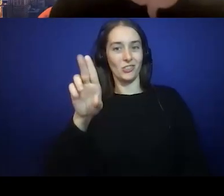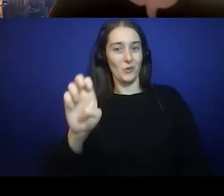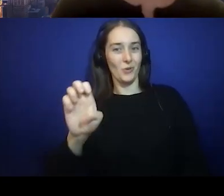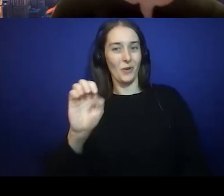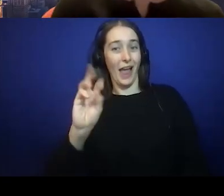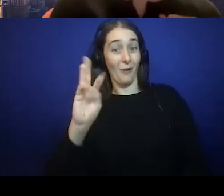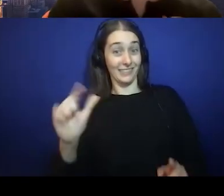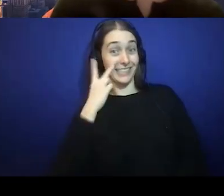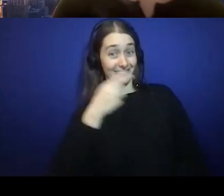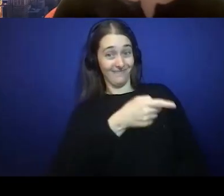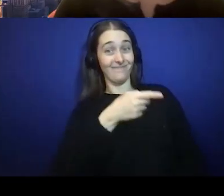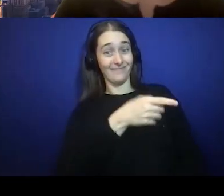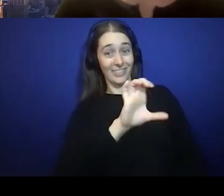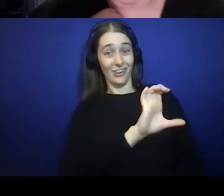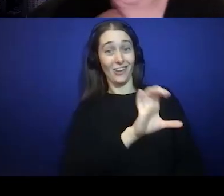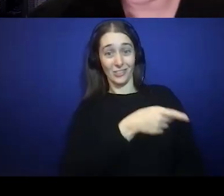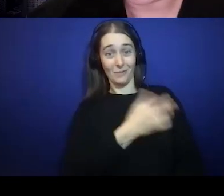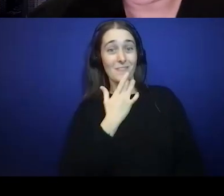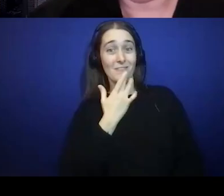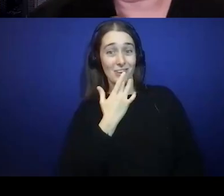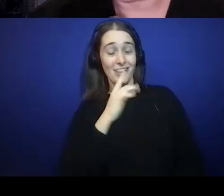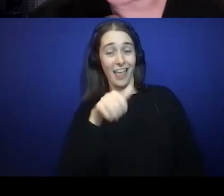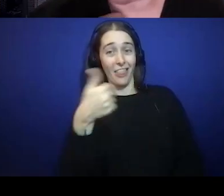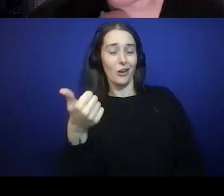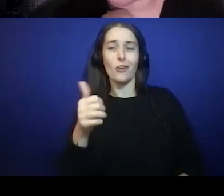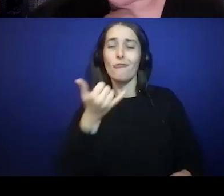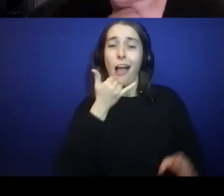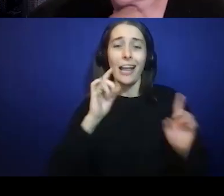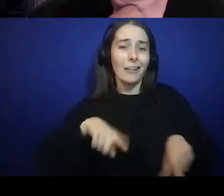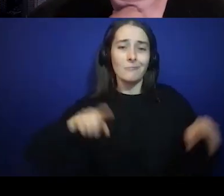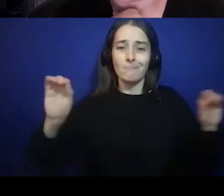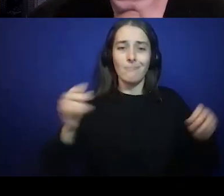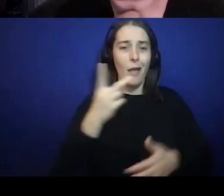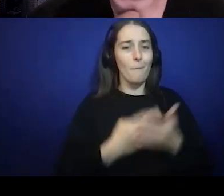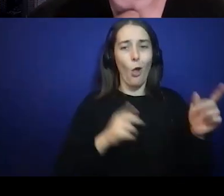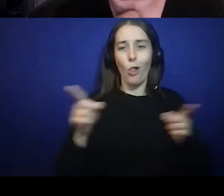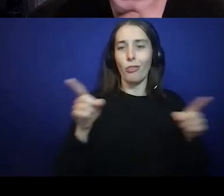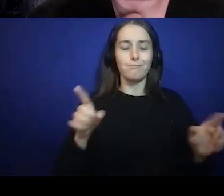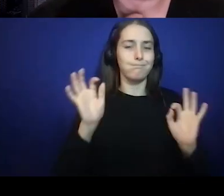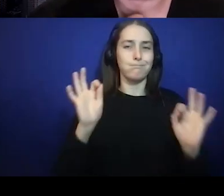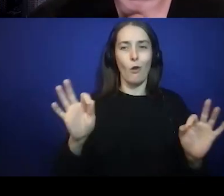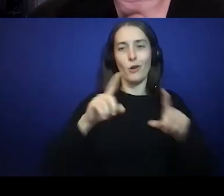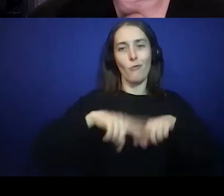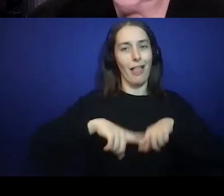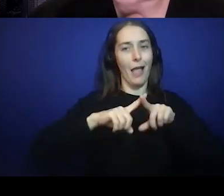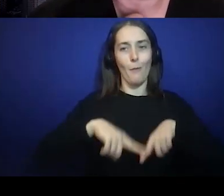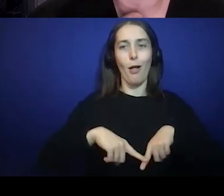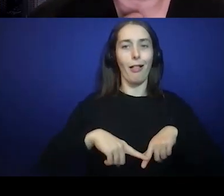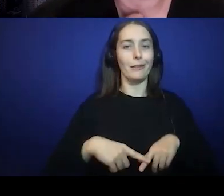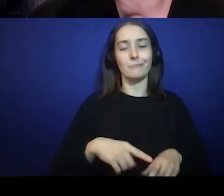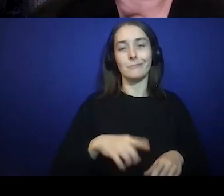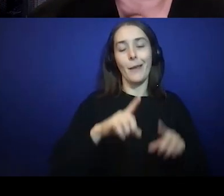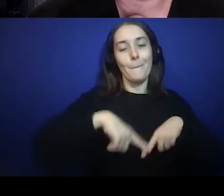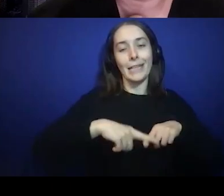I'm, Purdue. yeah, see, there's no wrong answer. Both of them are perfectly reliable. It's 100% about